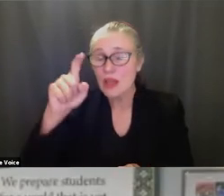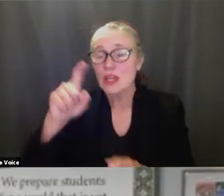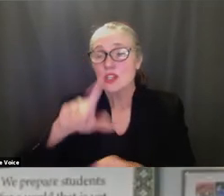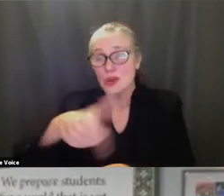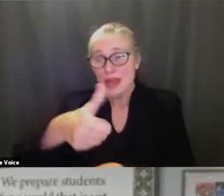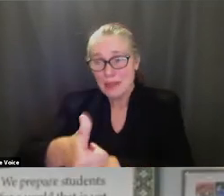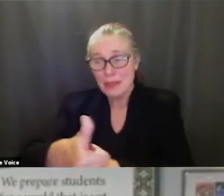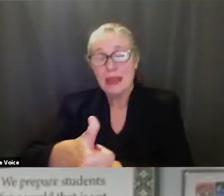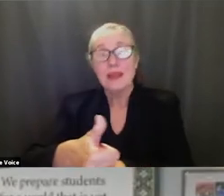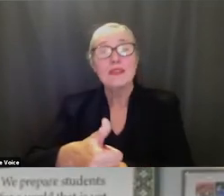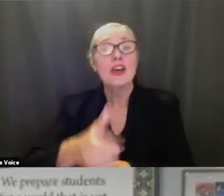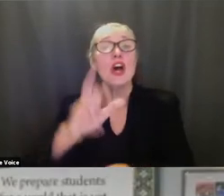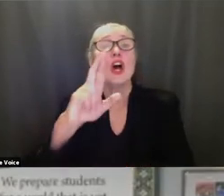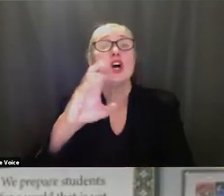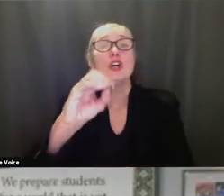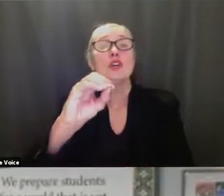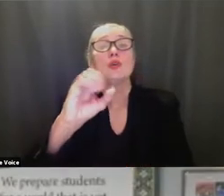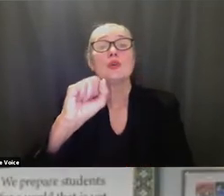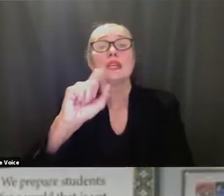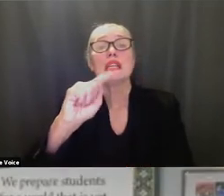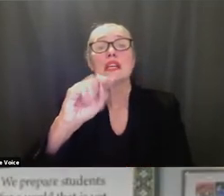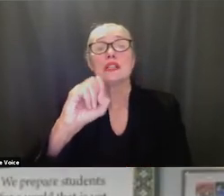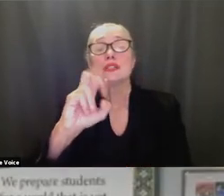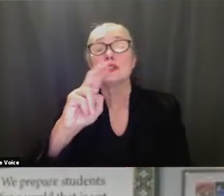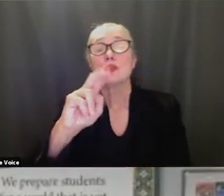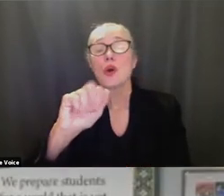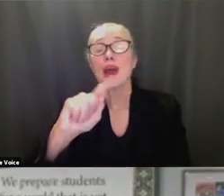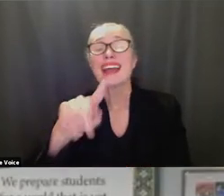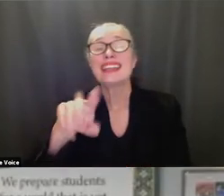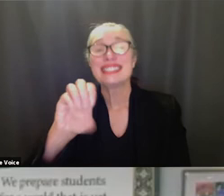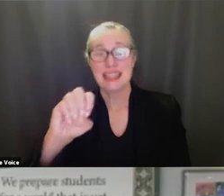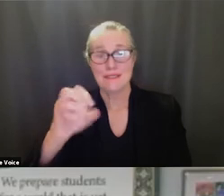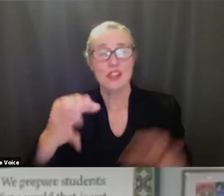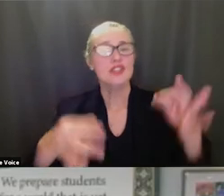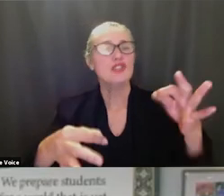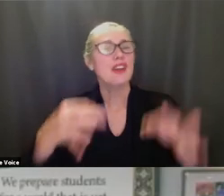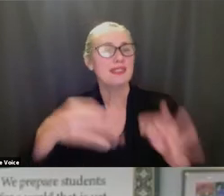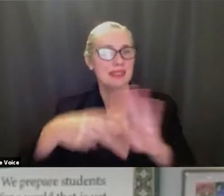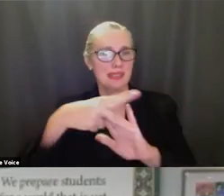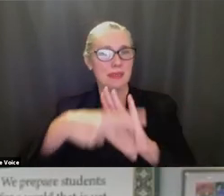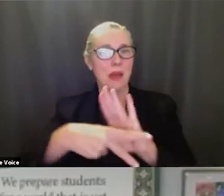restorative justice policies thank you